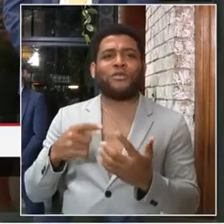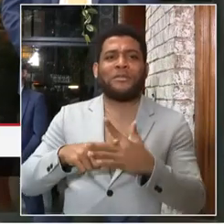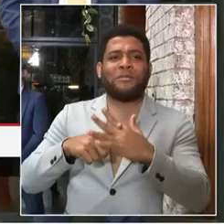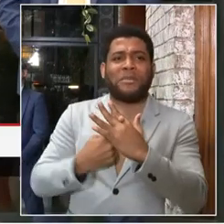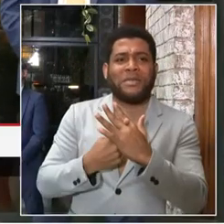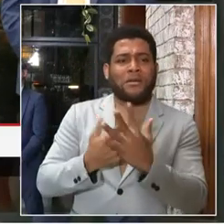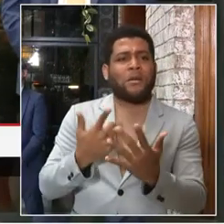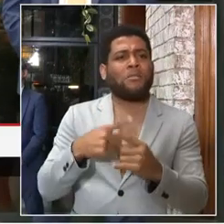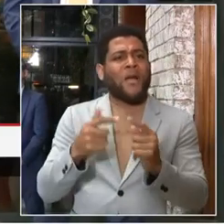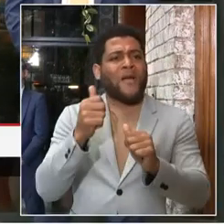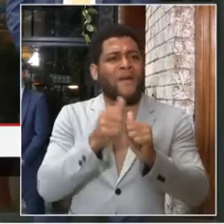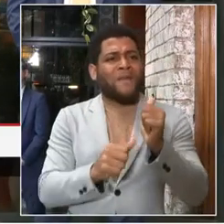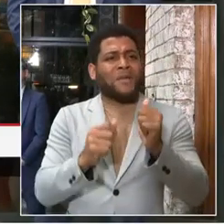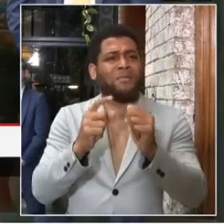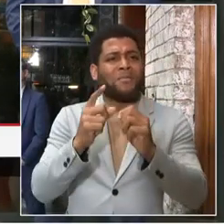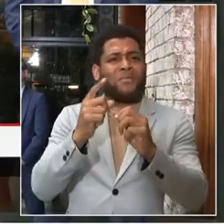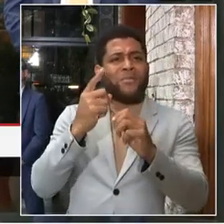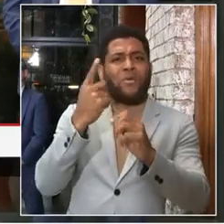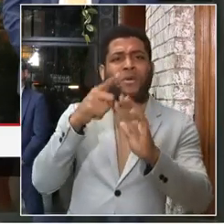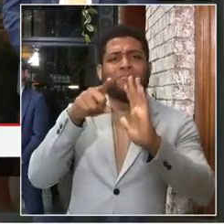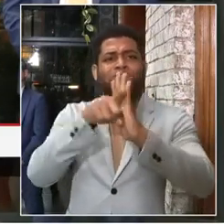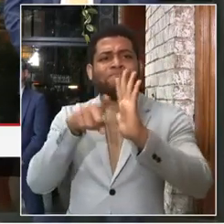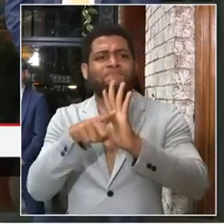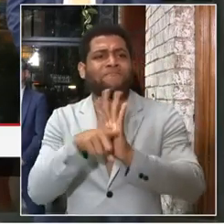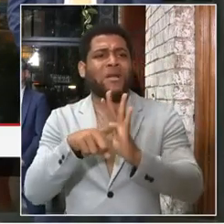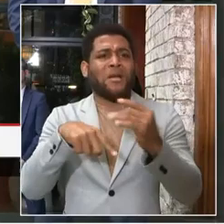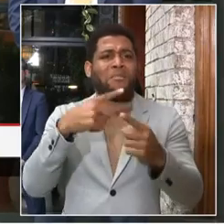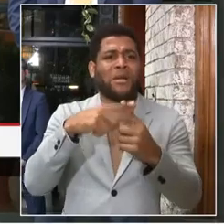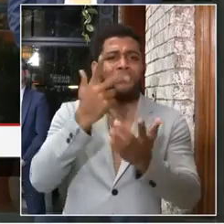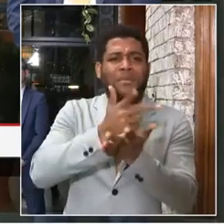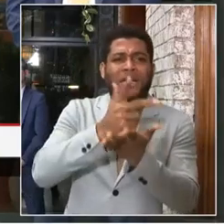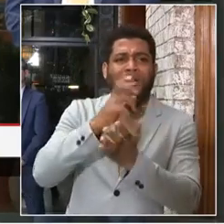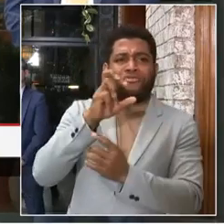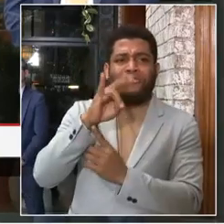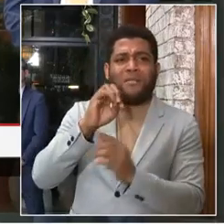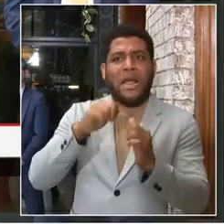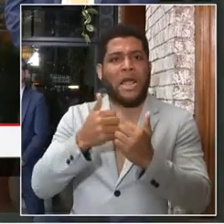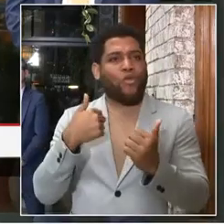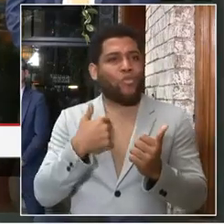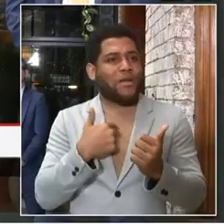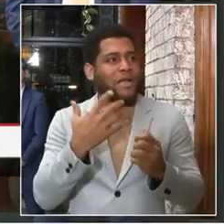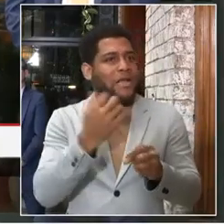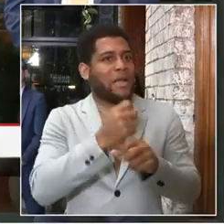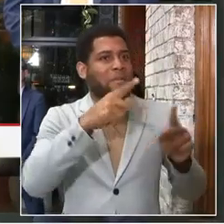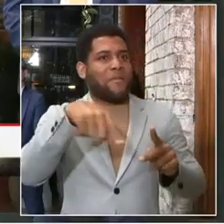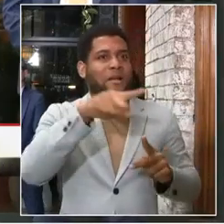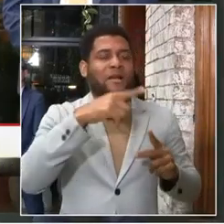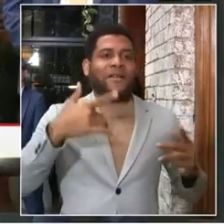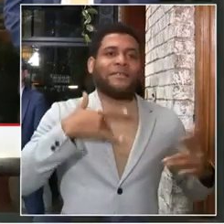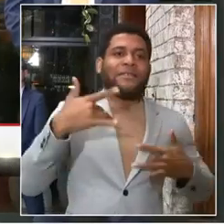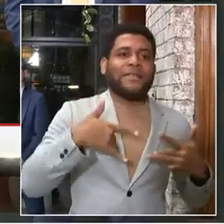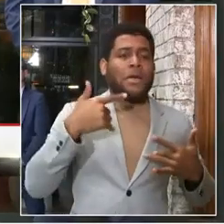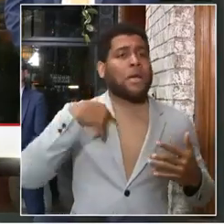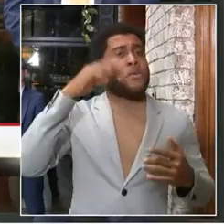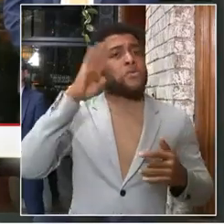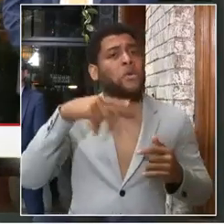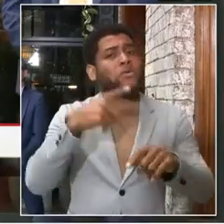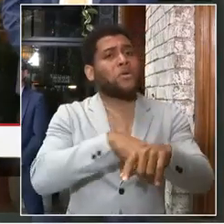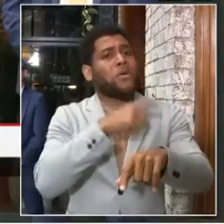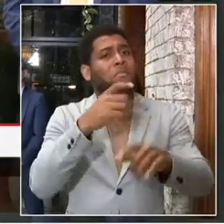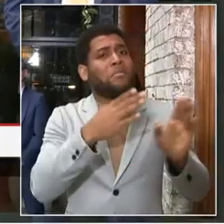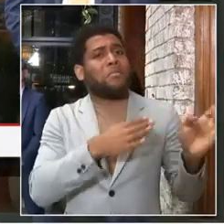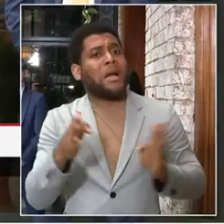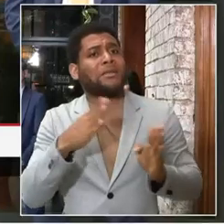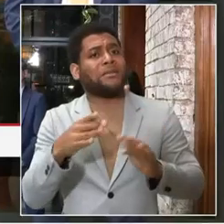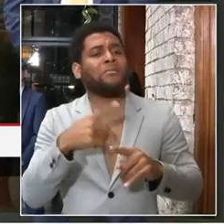negative about parking, crime, this, that, how do you get people excited? Because I know it's a long-term plan, but how do you get people excited about